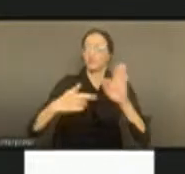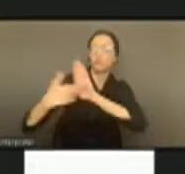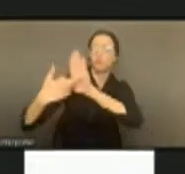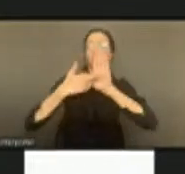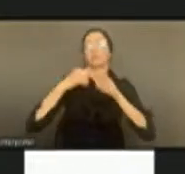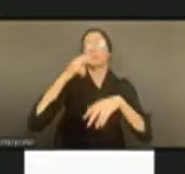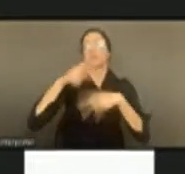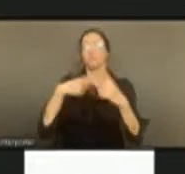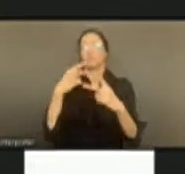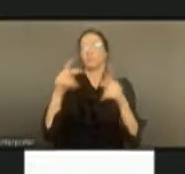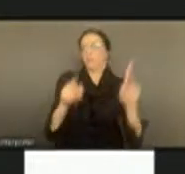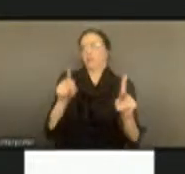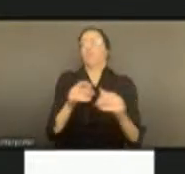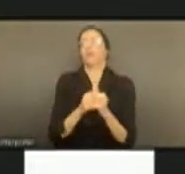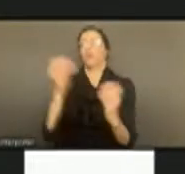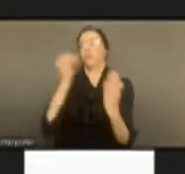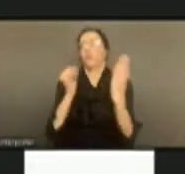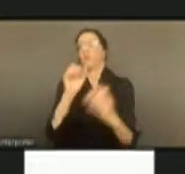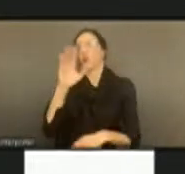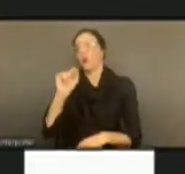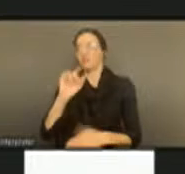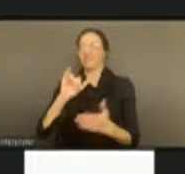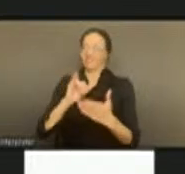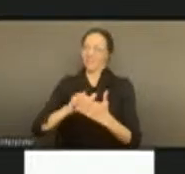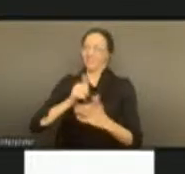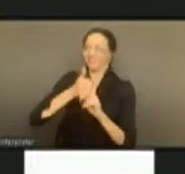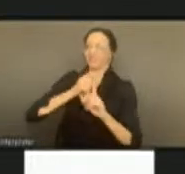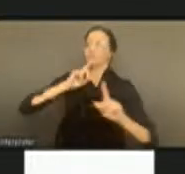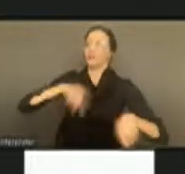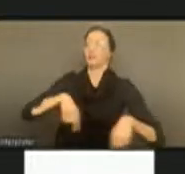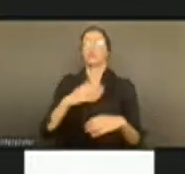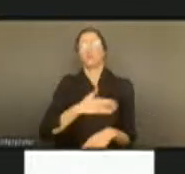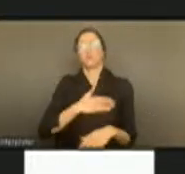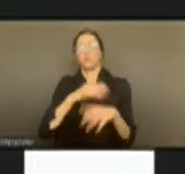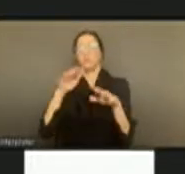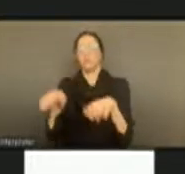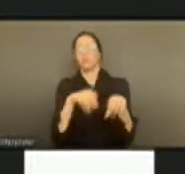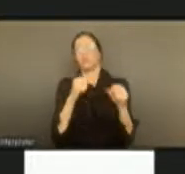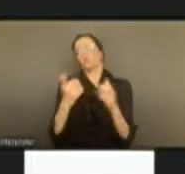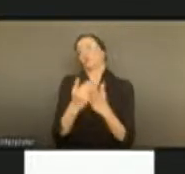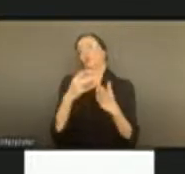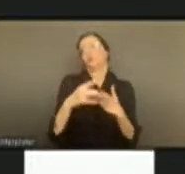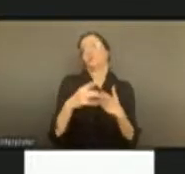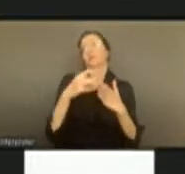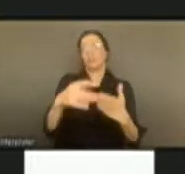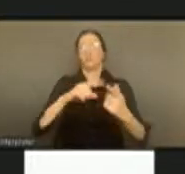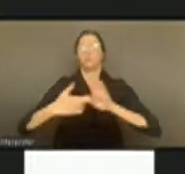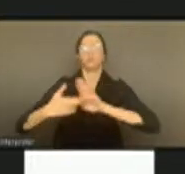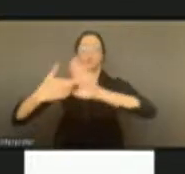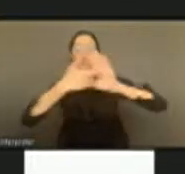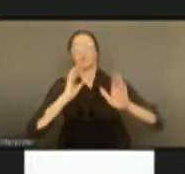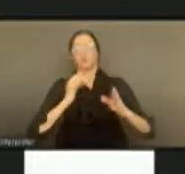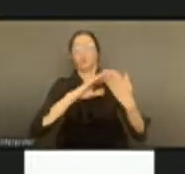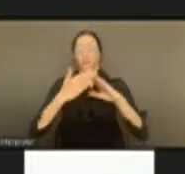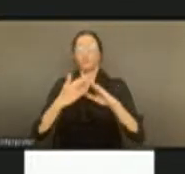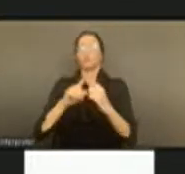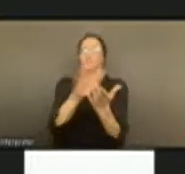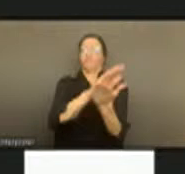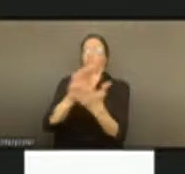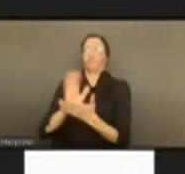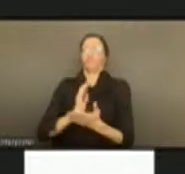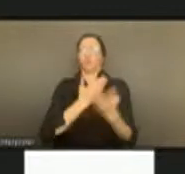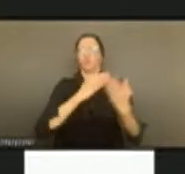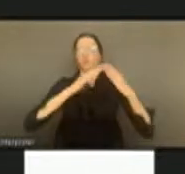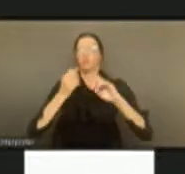leads to this new direction of protecting and monitoring our community, detoxing Miami from domestic violence and destruction. Change the silent